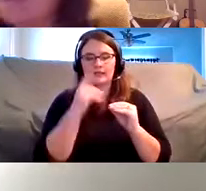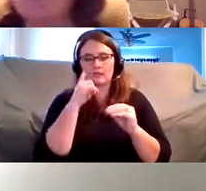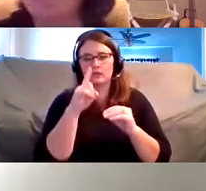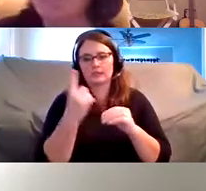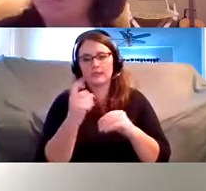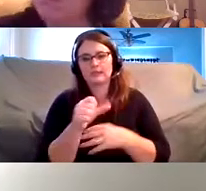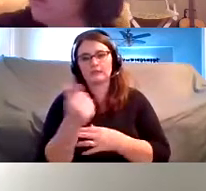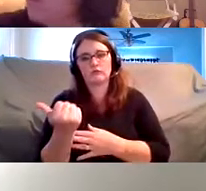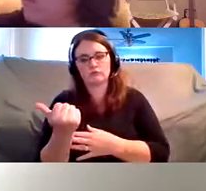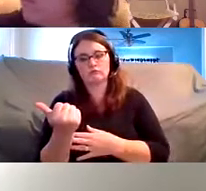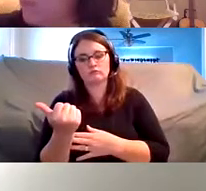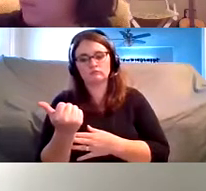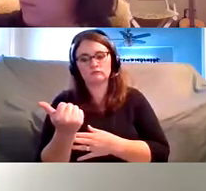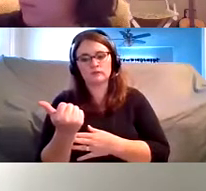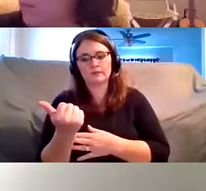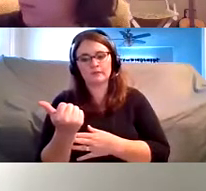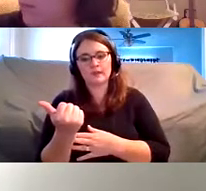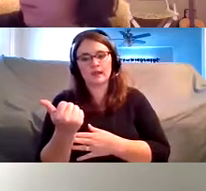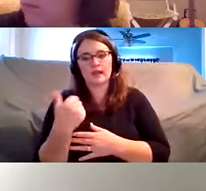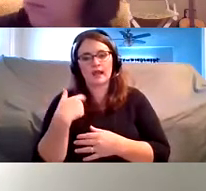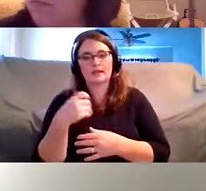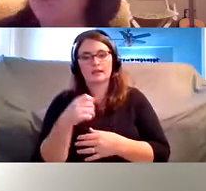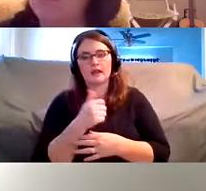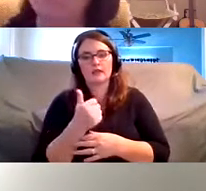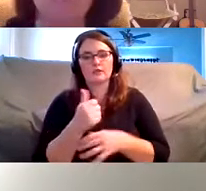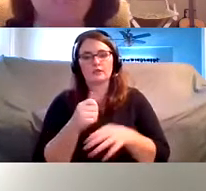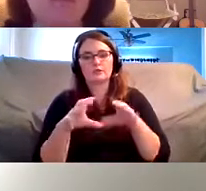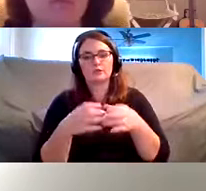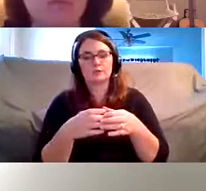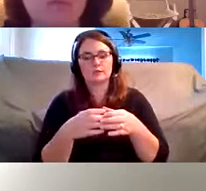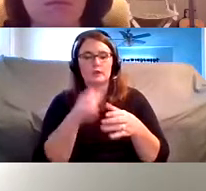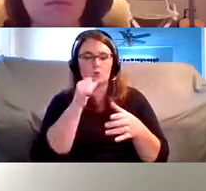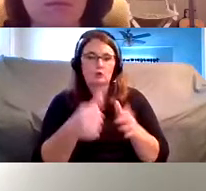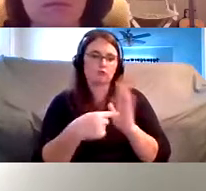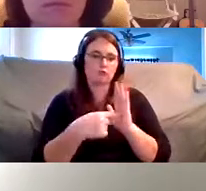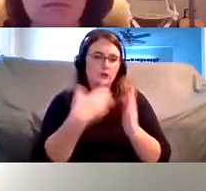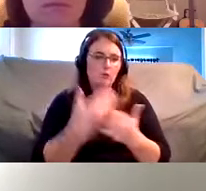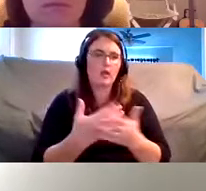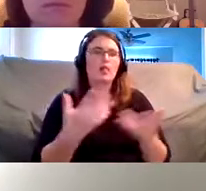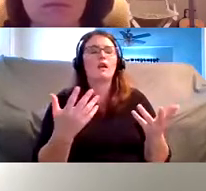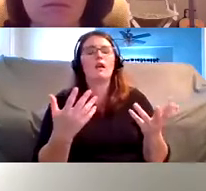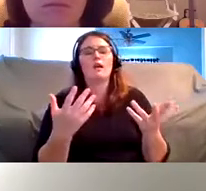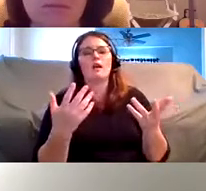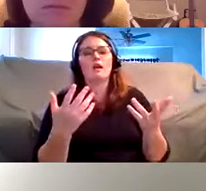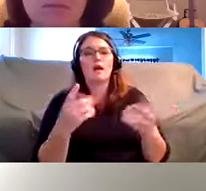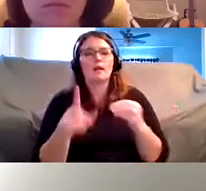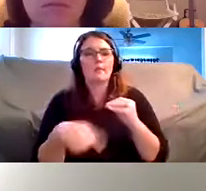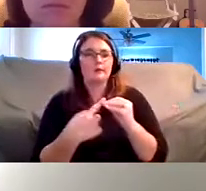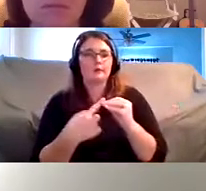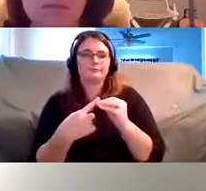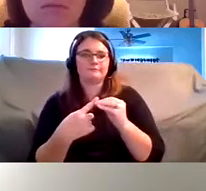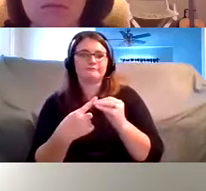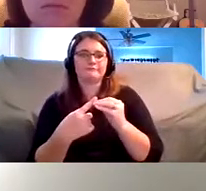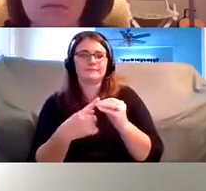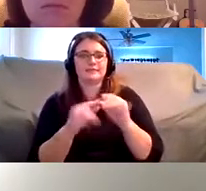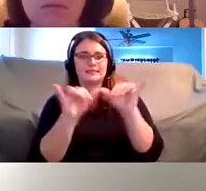brought different underrepresented groups, physicians throughout the system. And I thought to myself, how have I